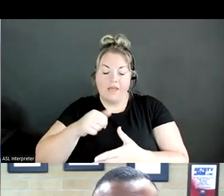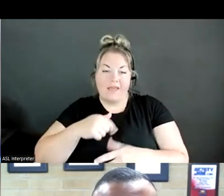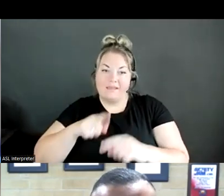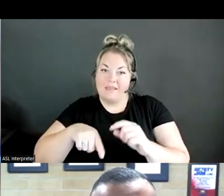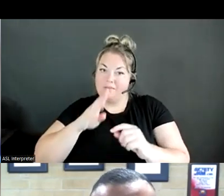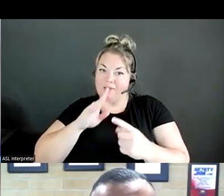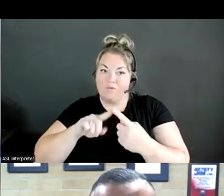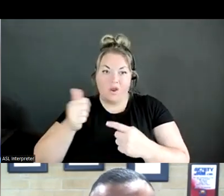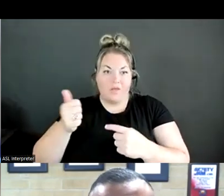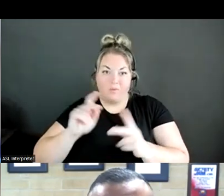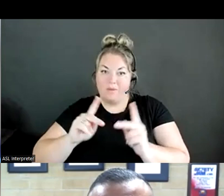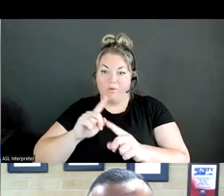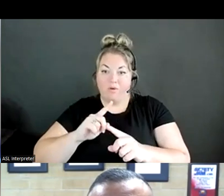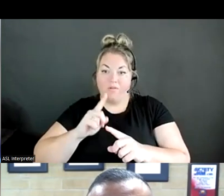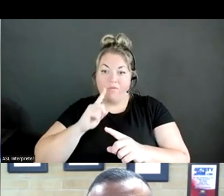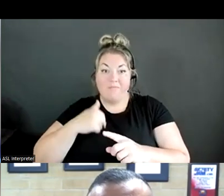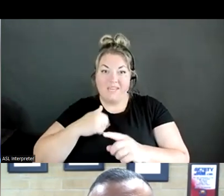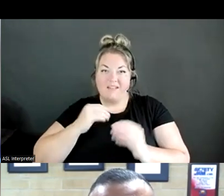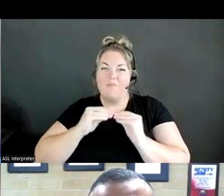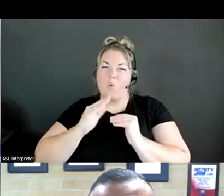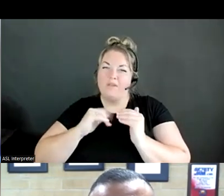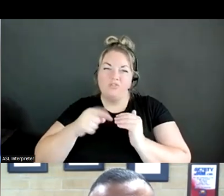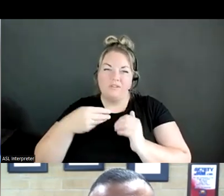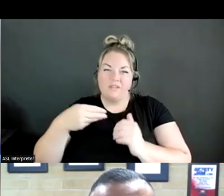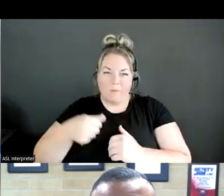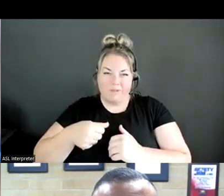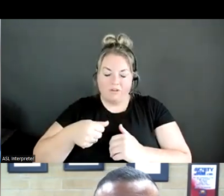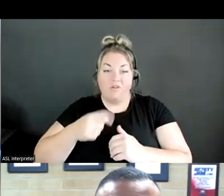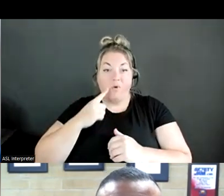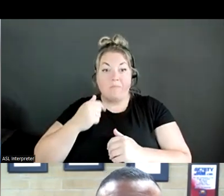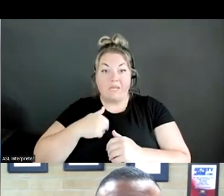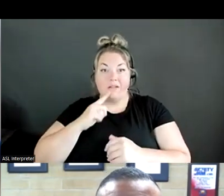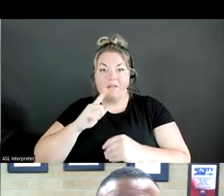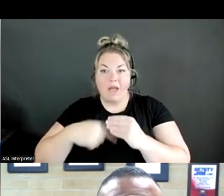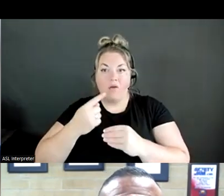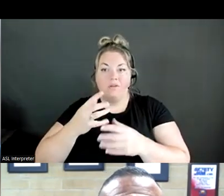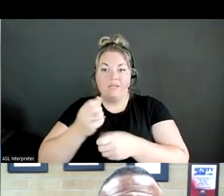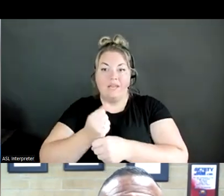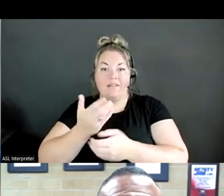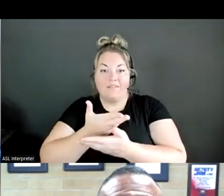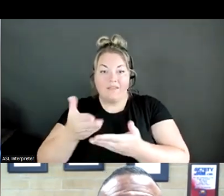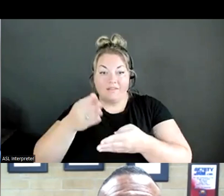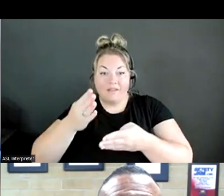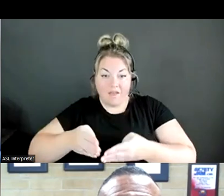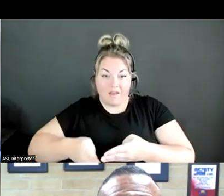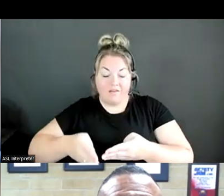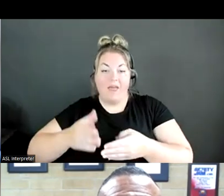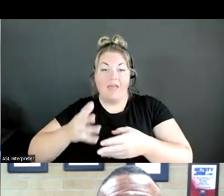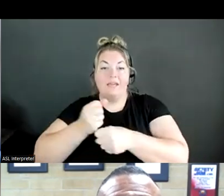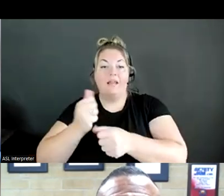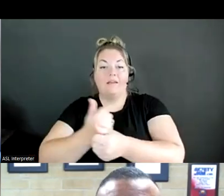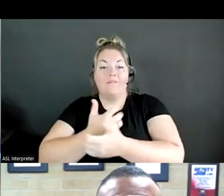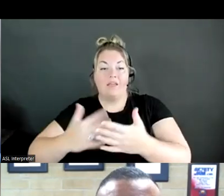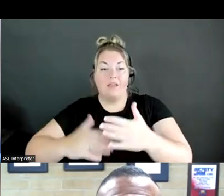me, it's more than just the compensation. It's just about getting things done and getting things up to